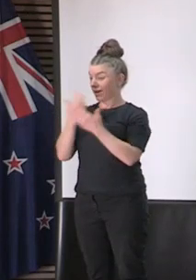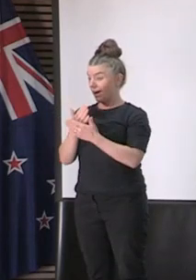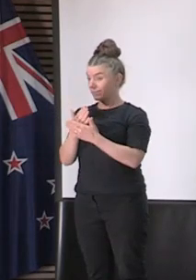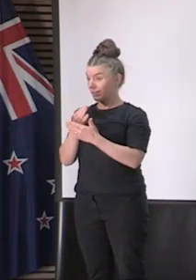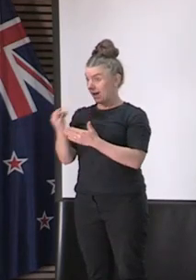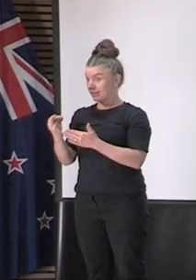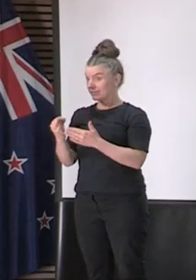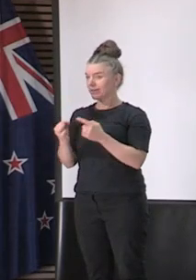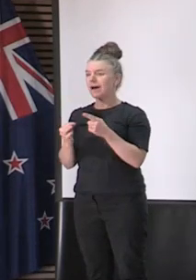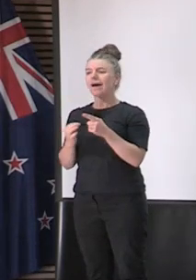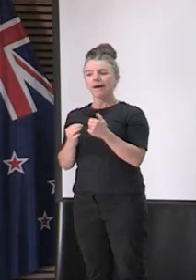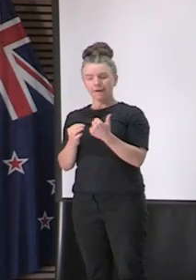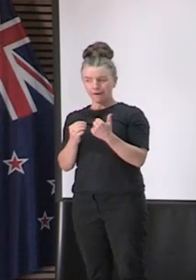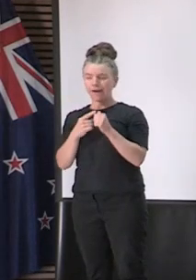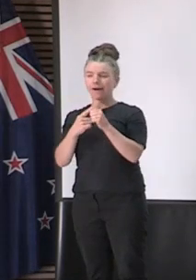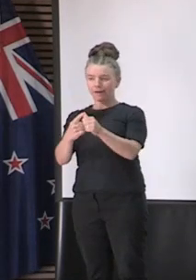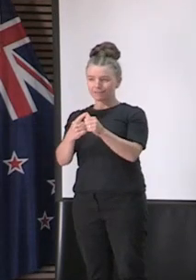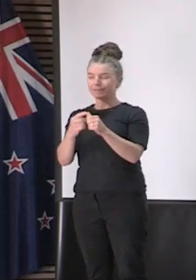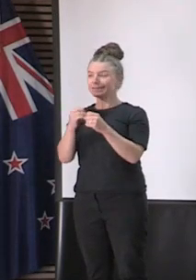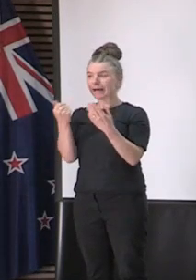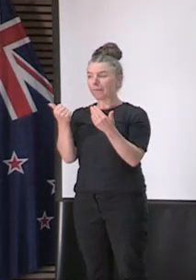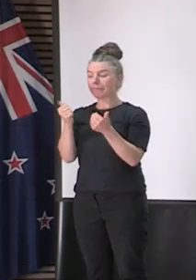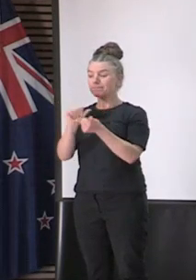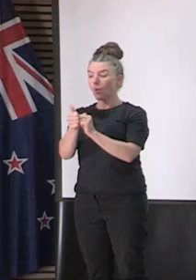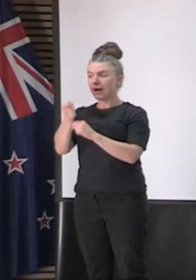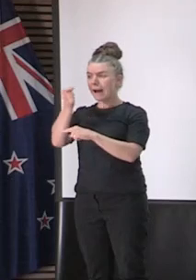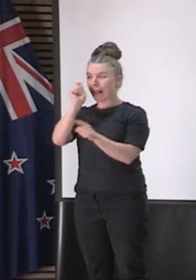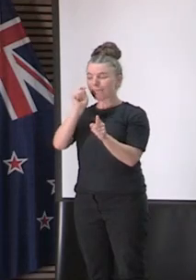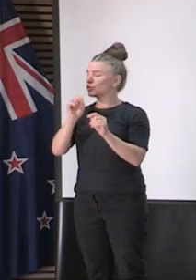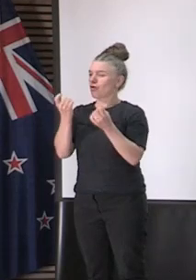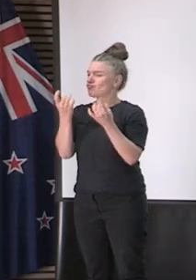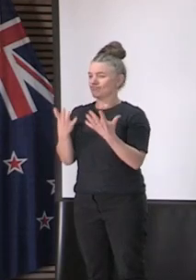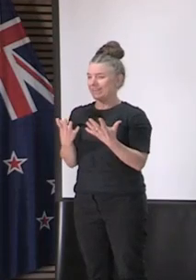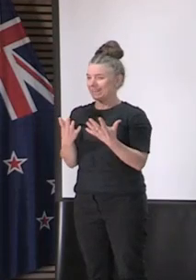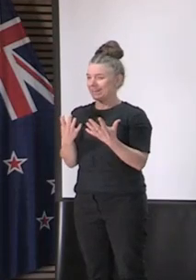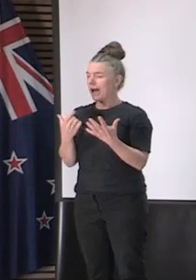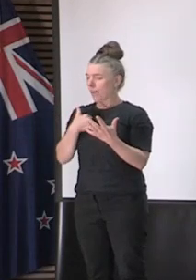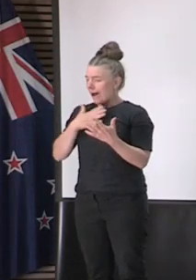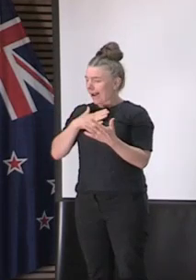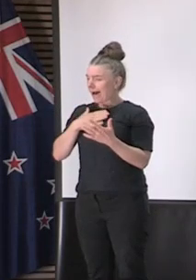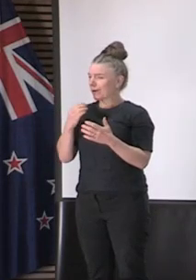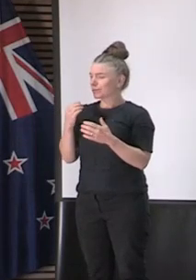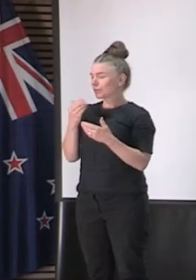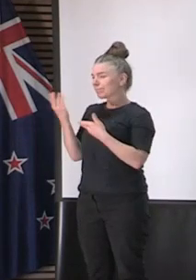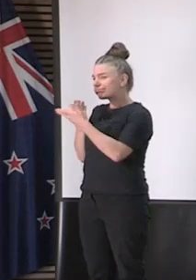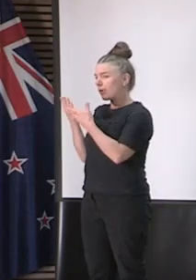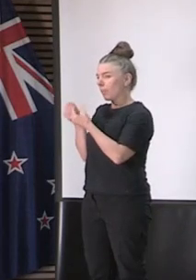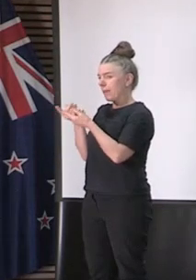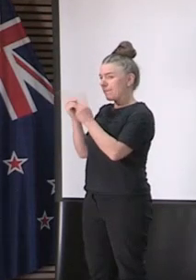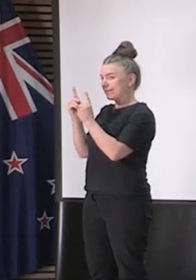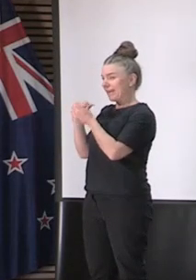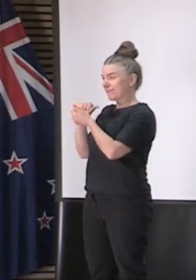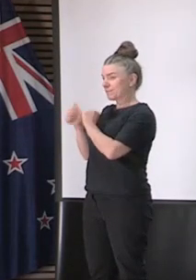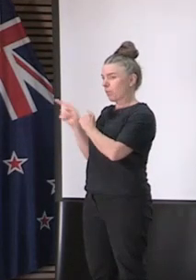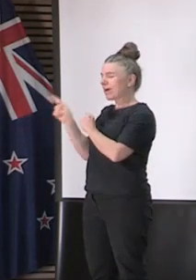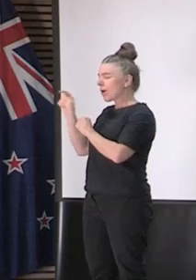to us that they're not ready to open up again. So I do want to make sure, and please, if you'll stick with me here, I would like to let the Minister for Sport give that